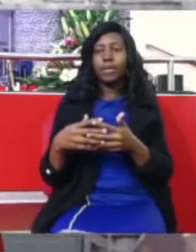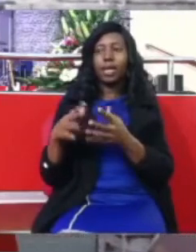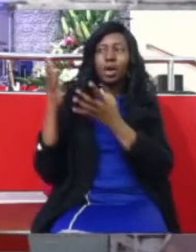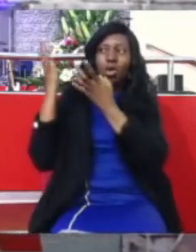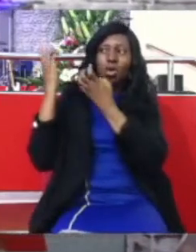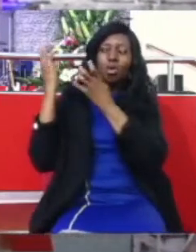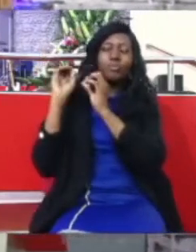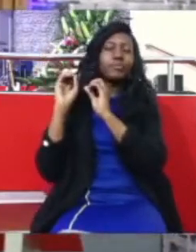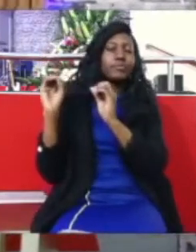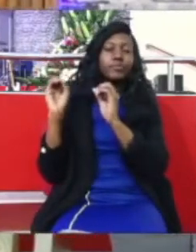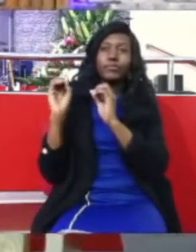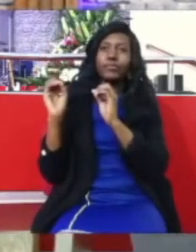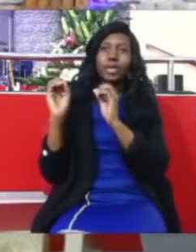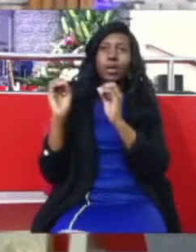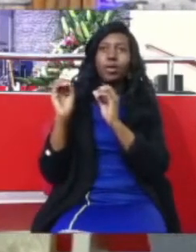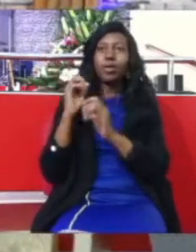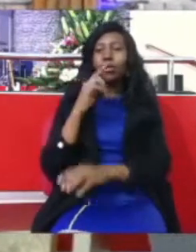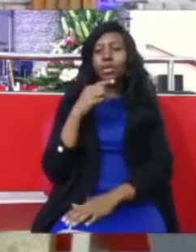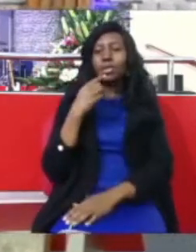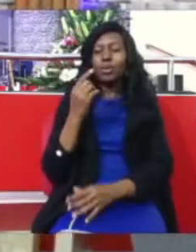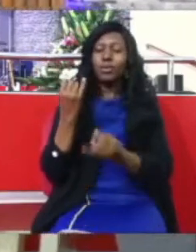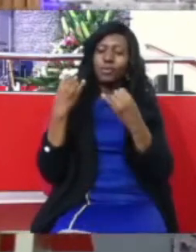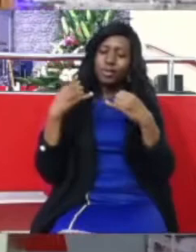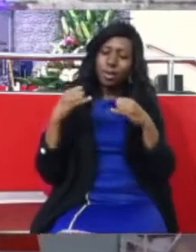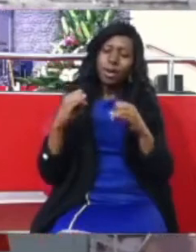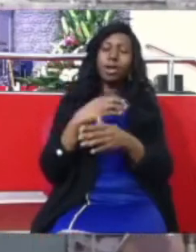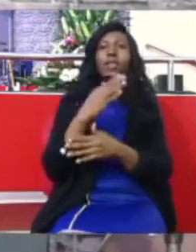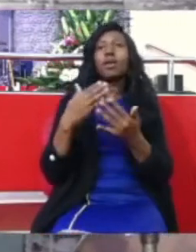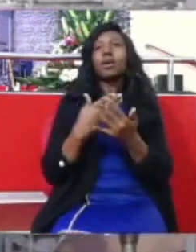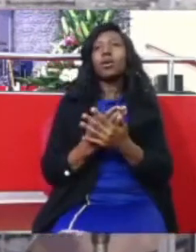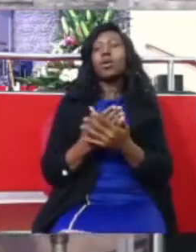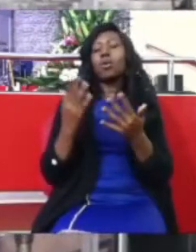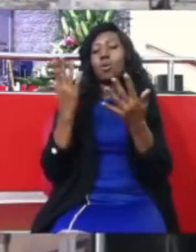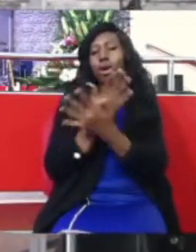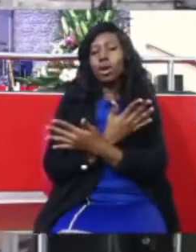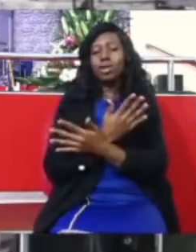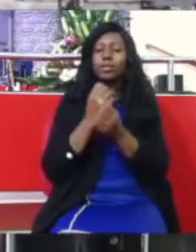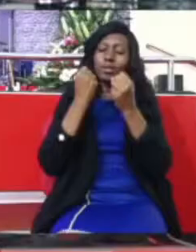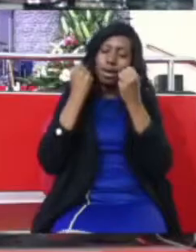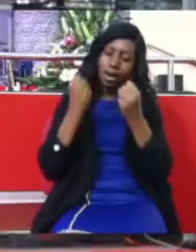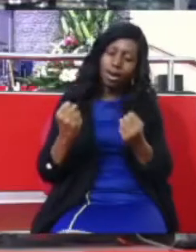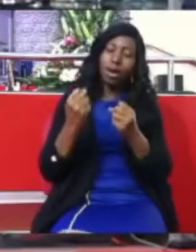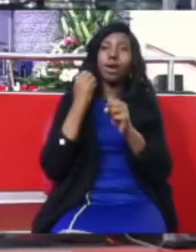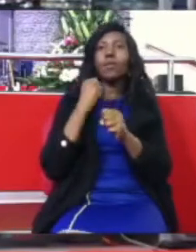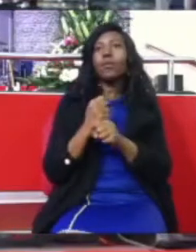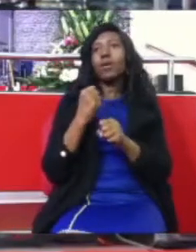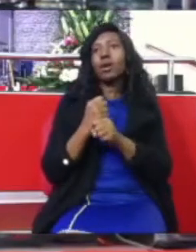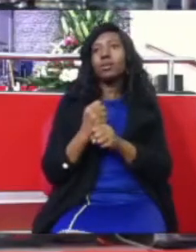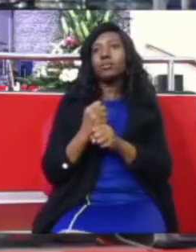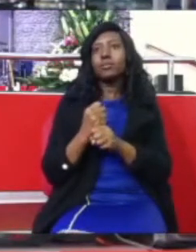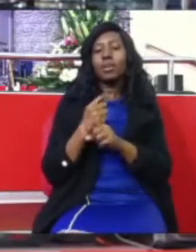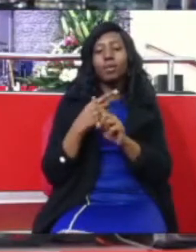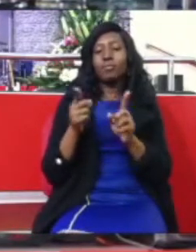hearts. They must have said, we have toiled the whole night. It's been a hard work. They have toiled the whole night. And so let us wash these nets